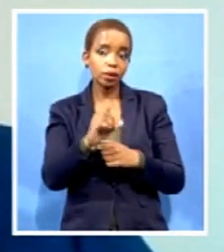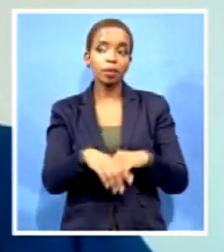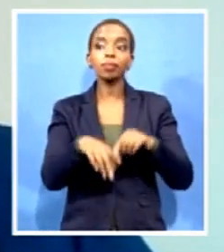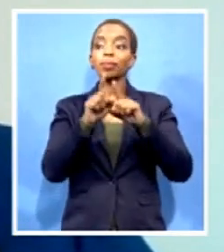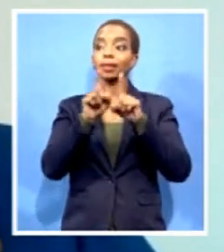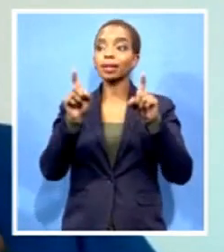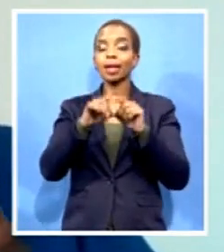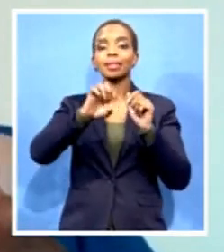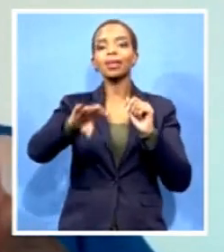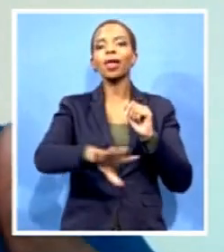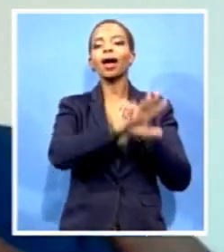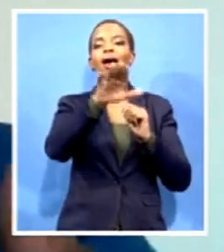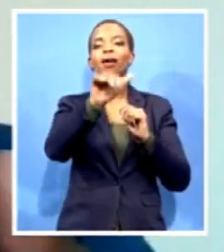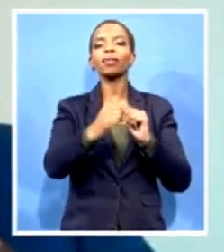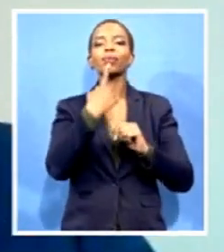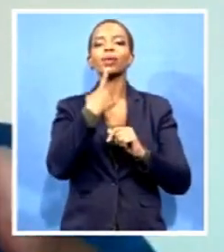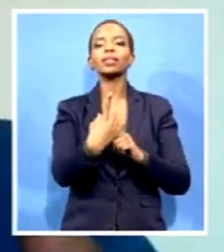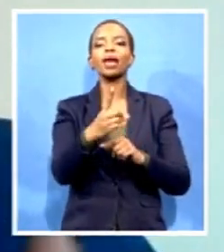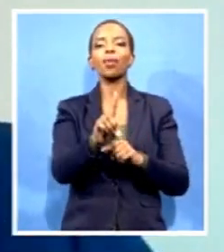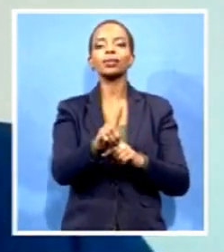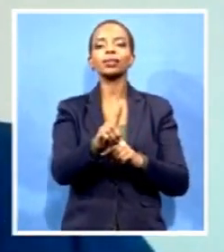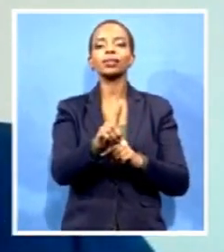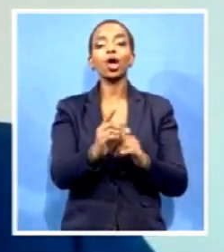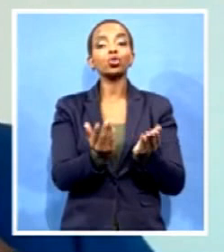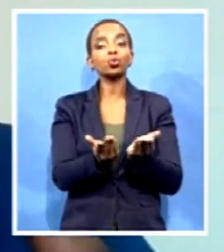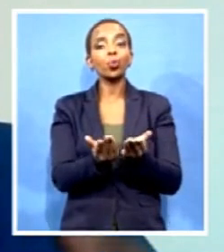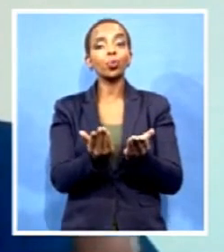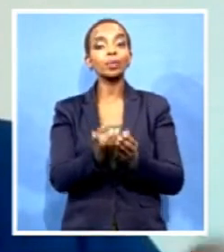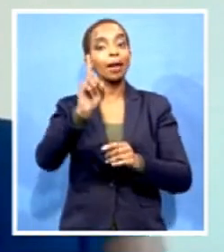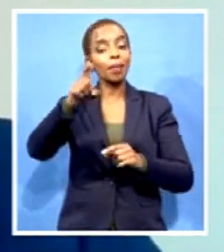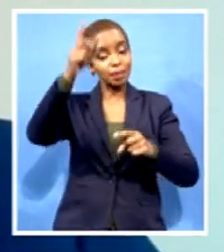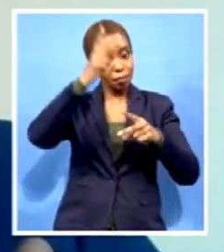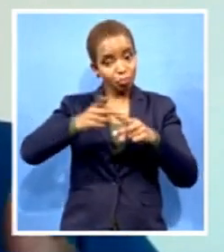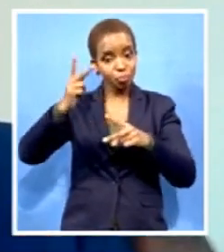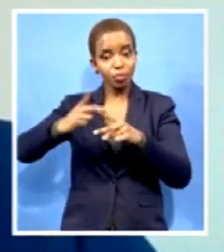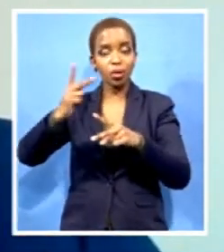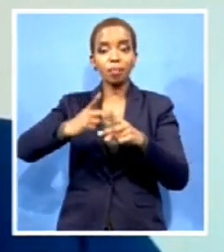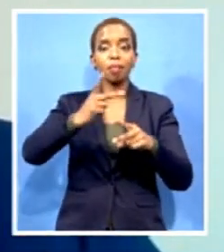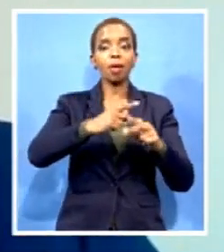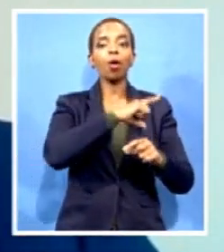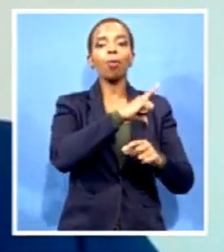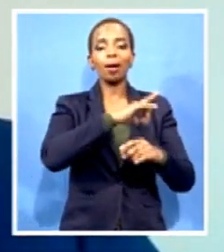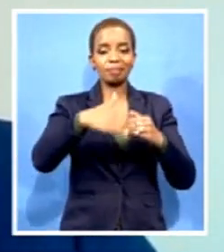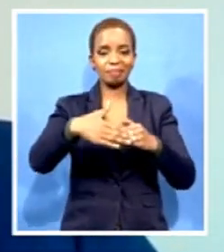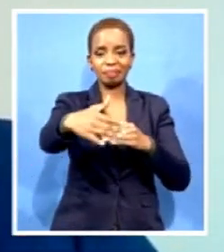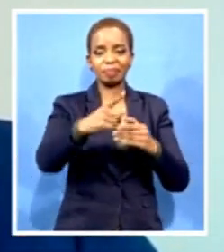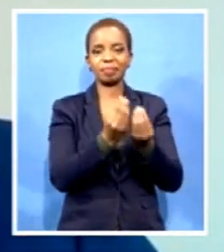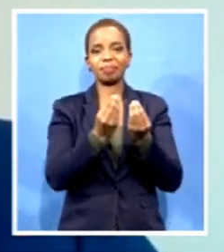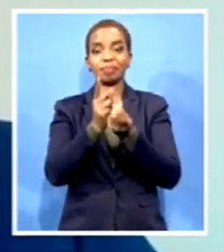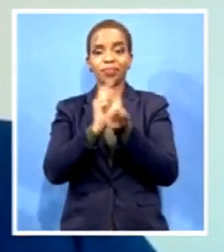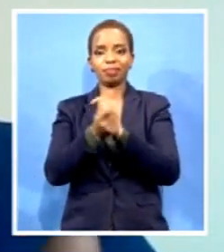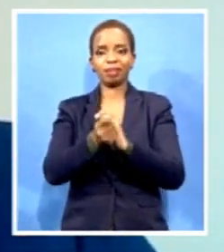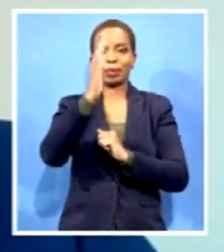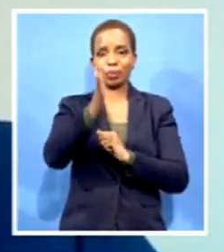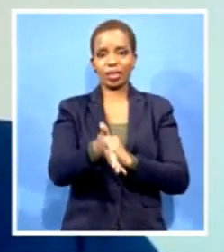schools, for a new operation, because of what COVID-19 has done. It has given us a wake-up call, in a